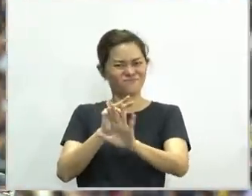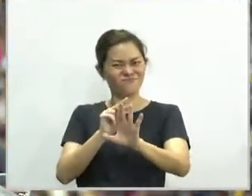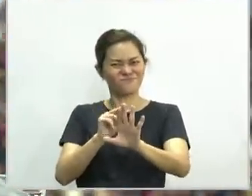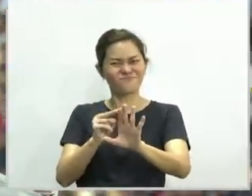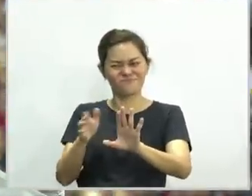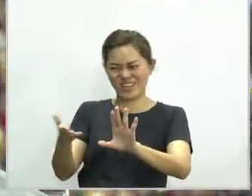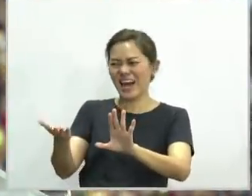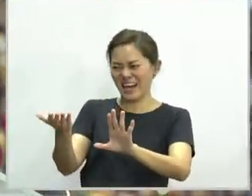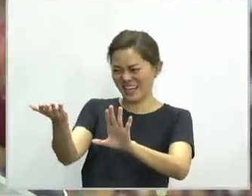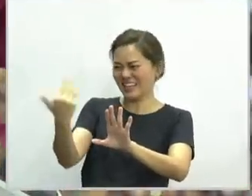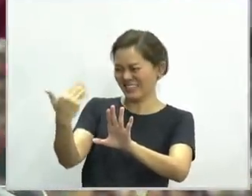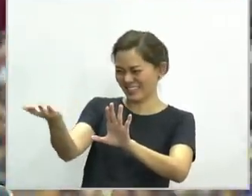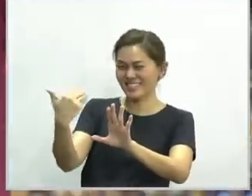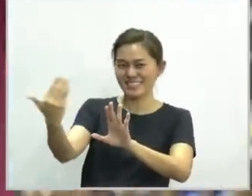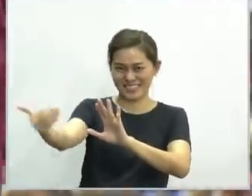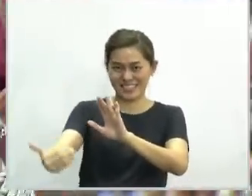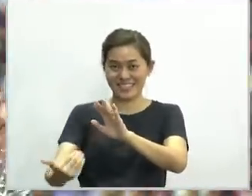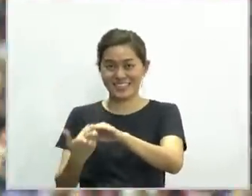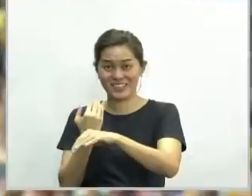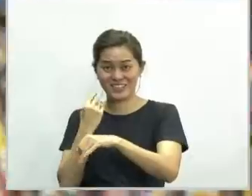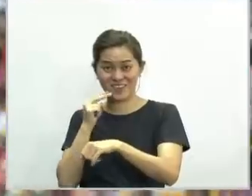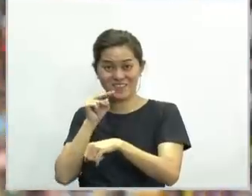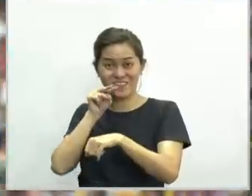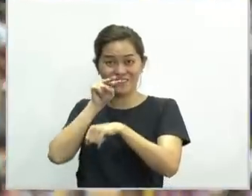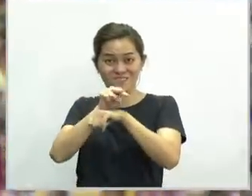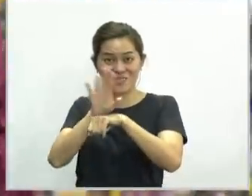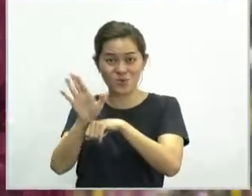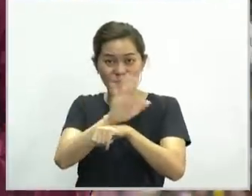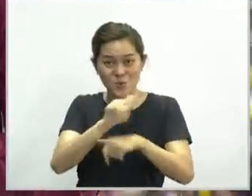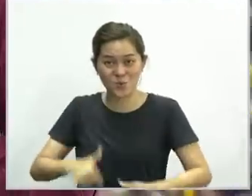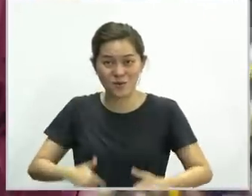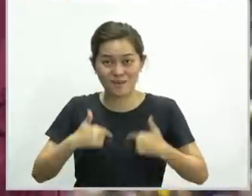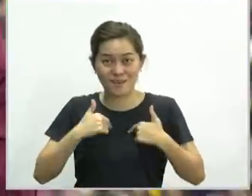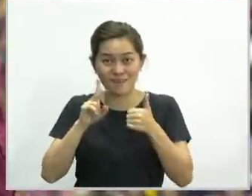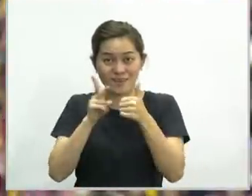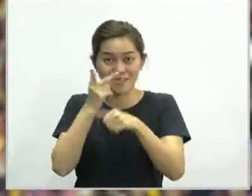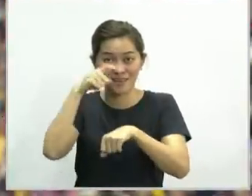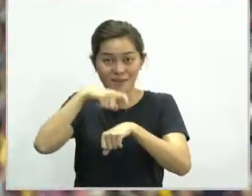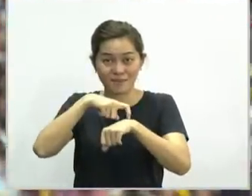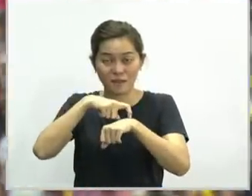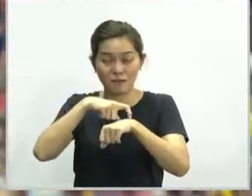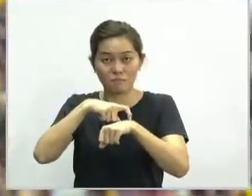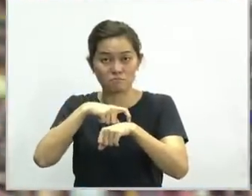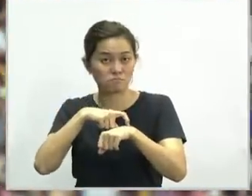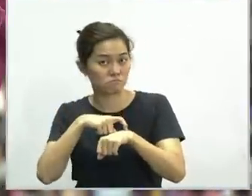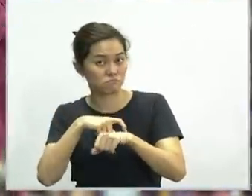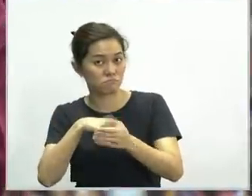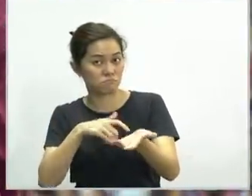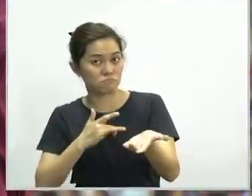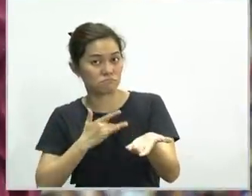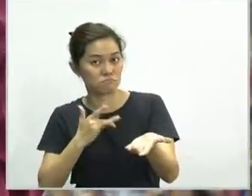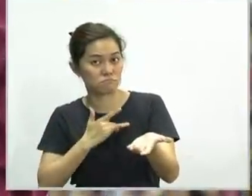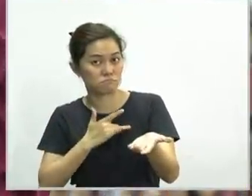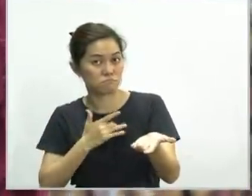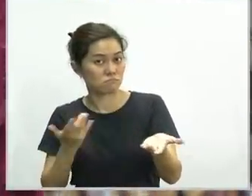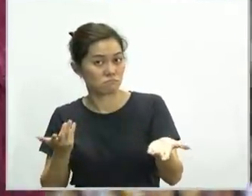them in to view your life for a second time. How would you feel